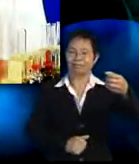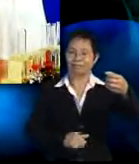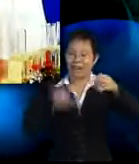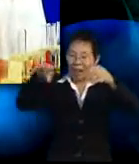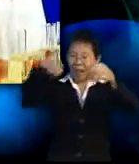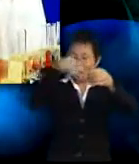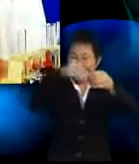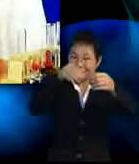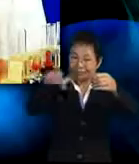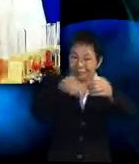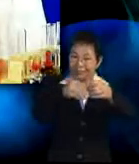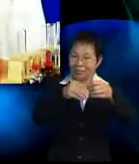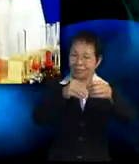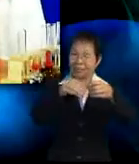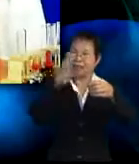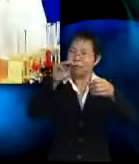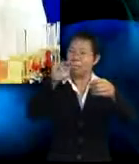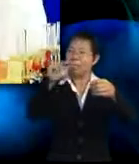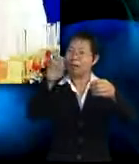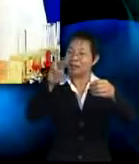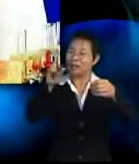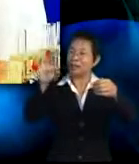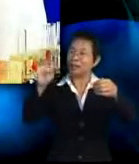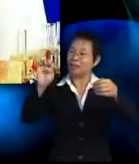Add a few drops of Millen's reagent.